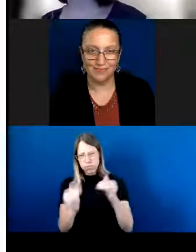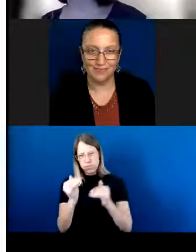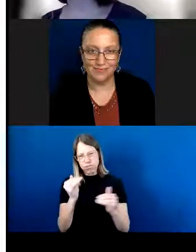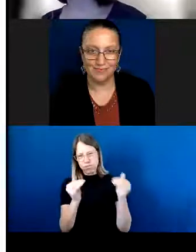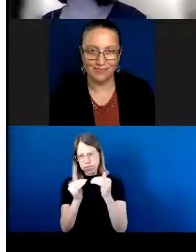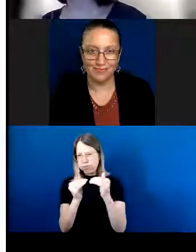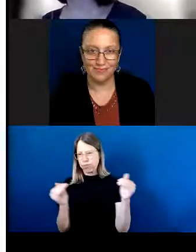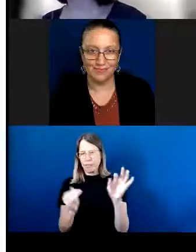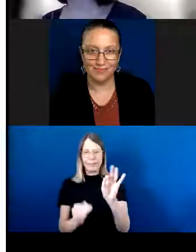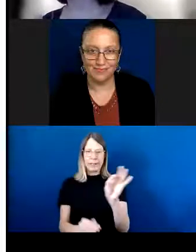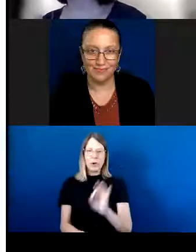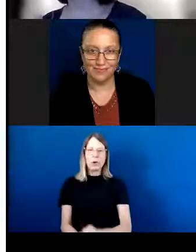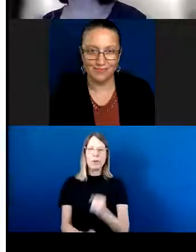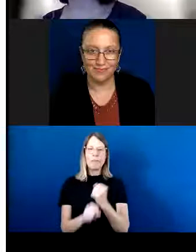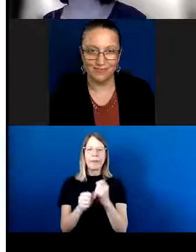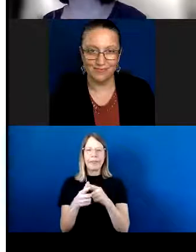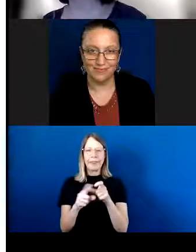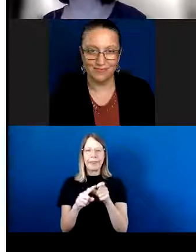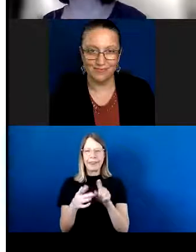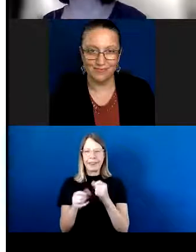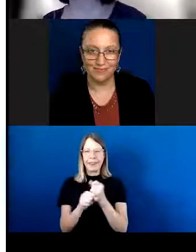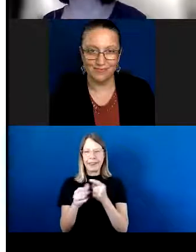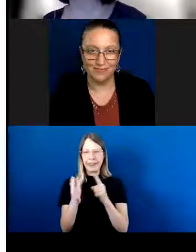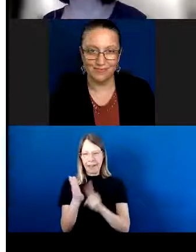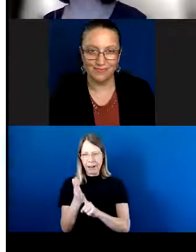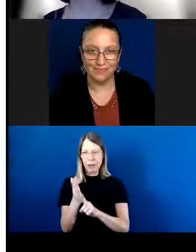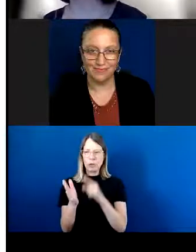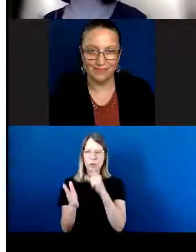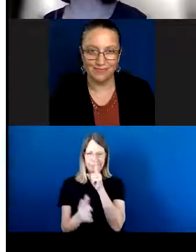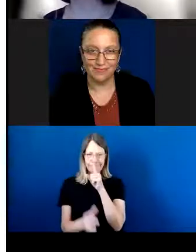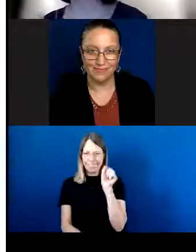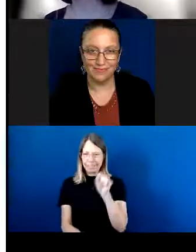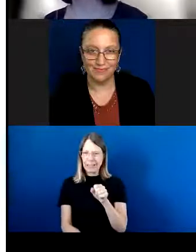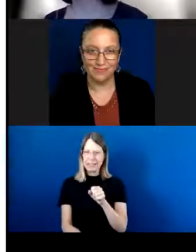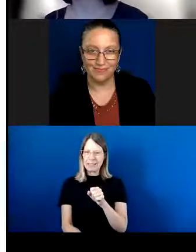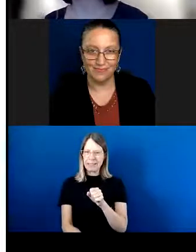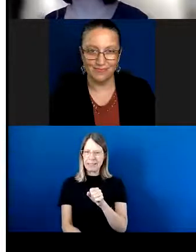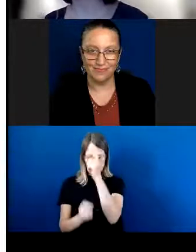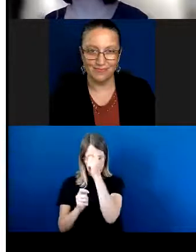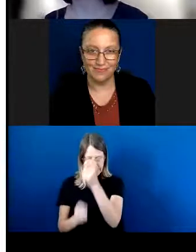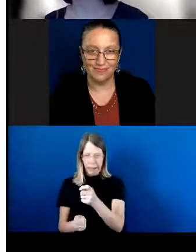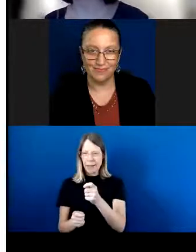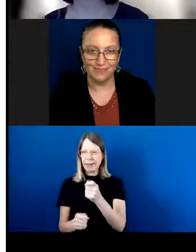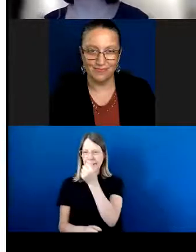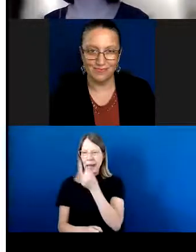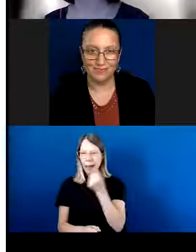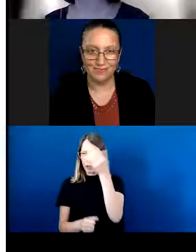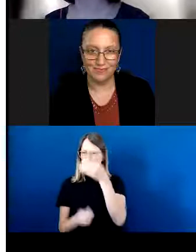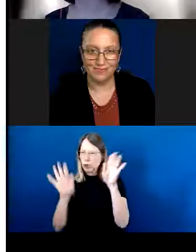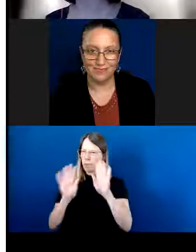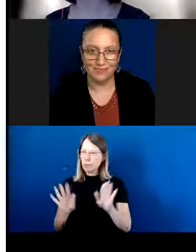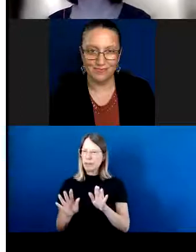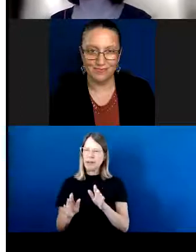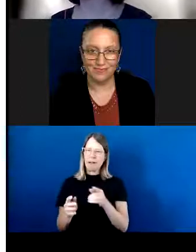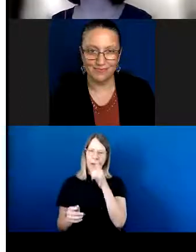the GADIGAL clan pays tribute to Aboriginal and Torres Strait Islander people who have defended our country, the unsung heroes, our brothers and